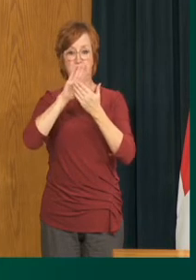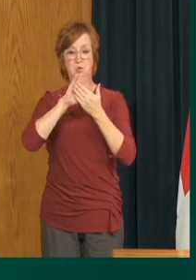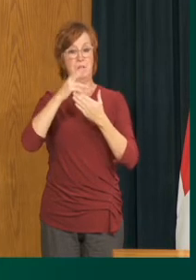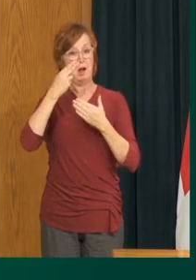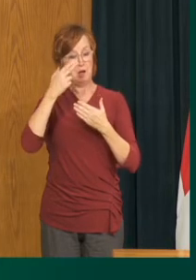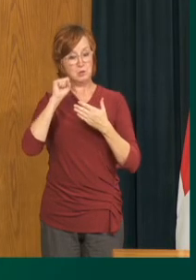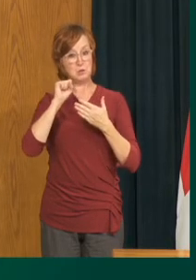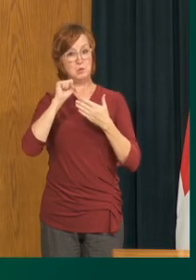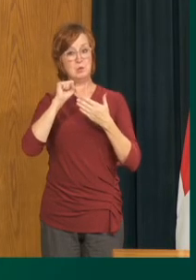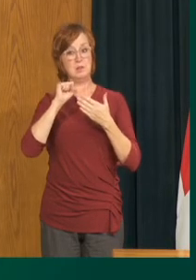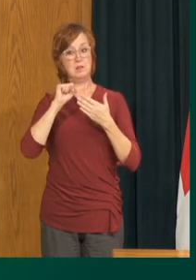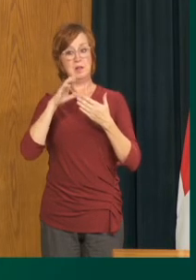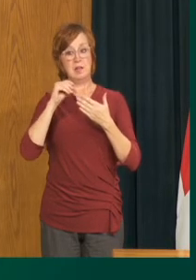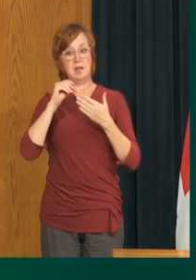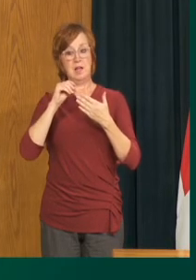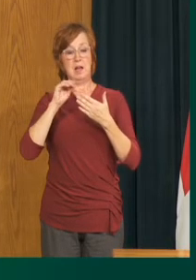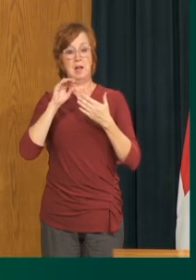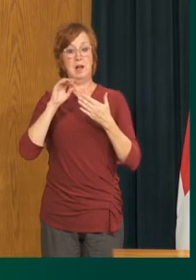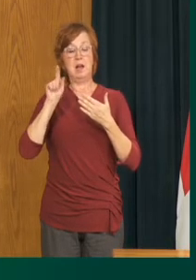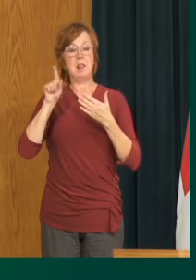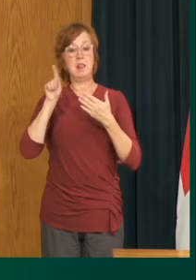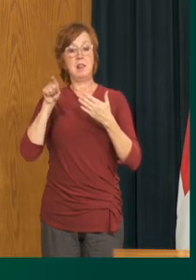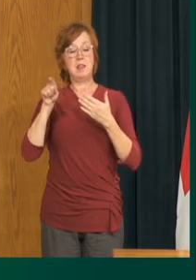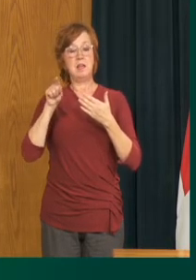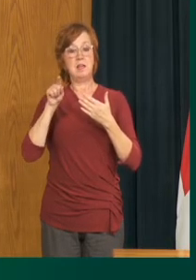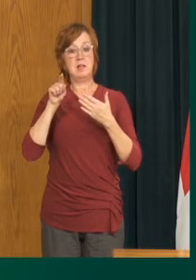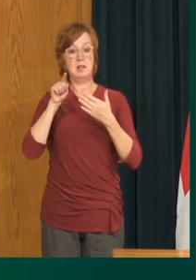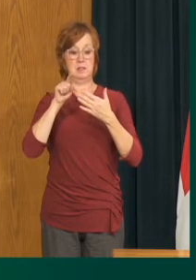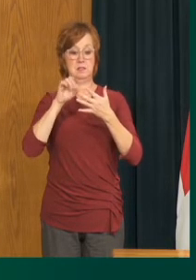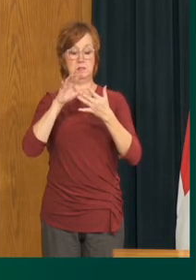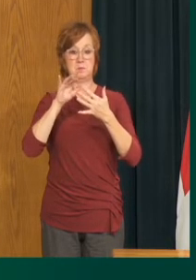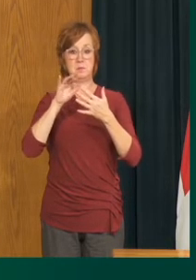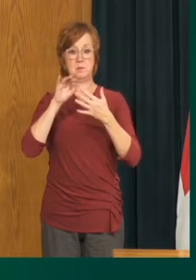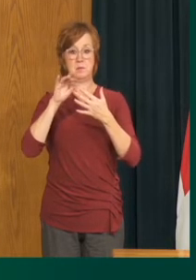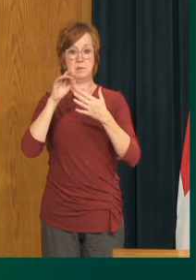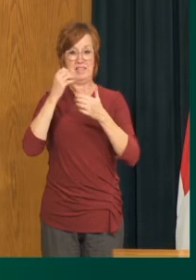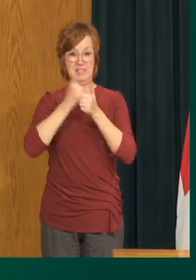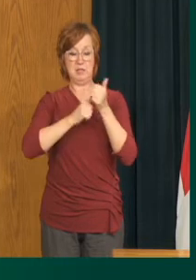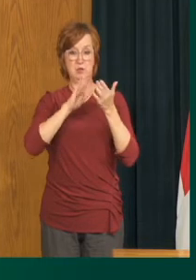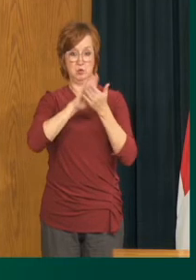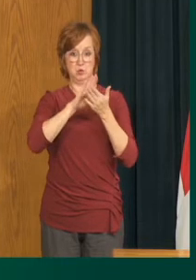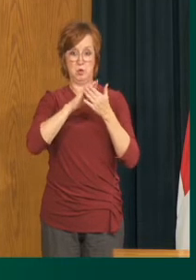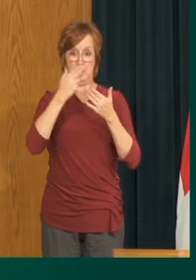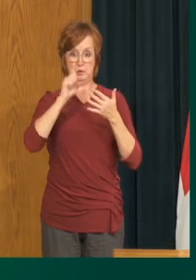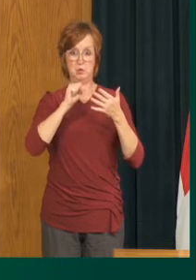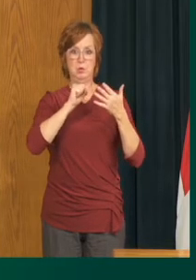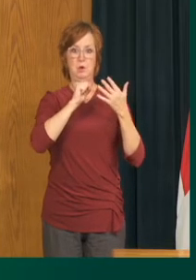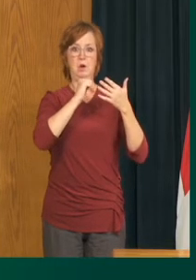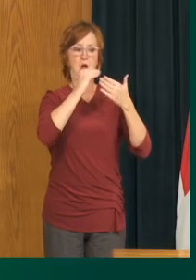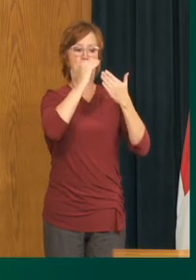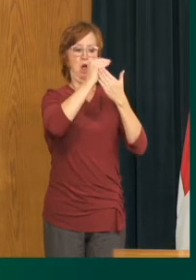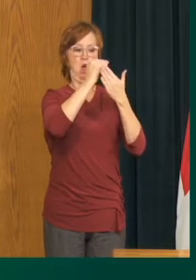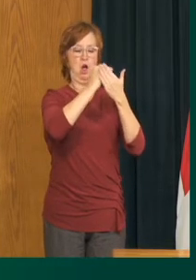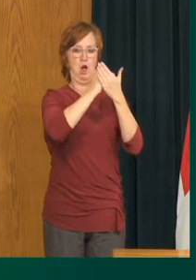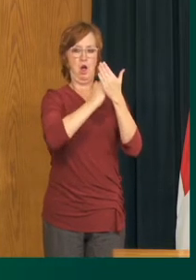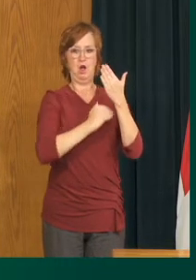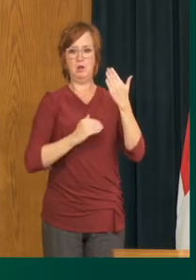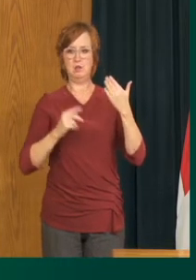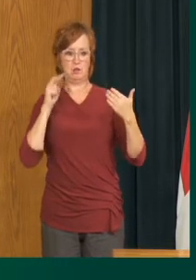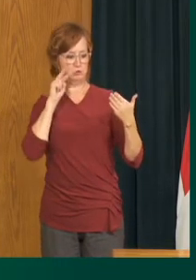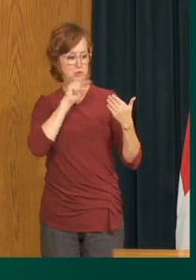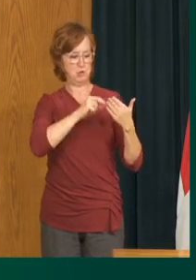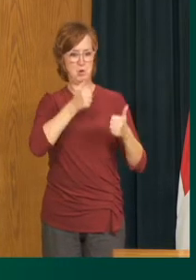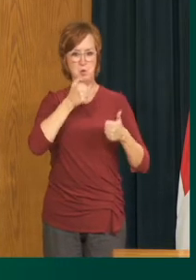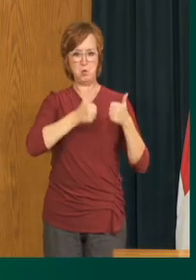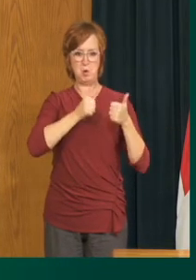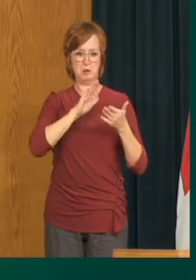school. And I'm wondering if the province has any concern about this type of account, which could maybe cause students to